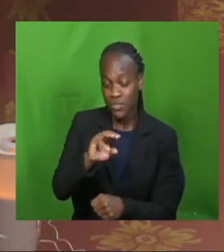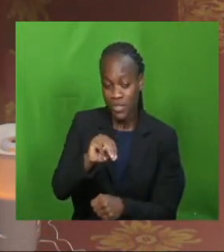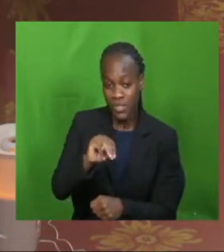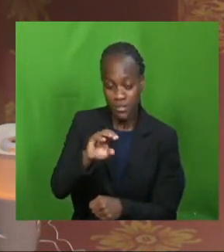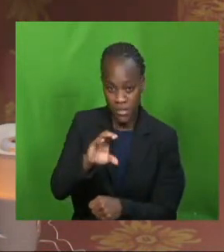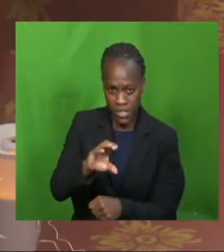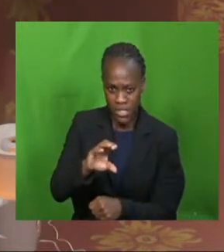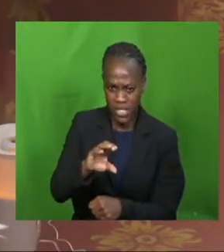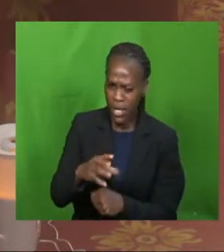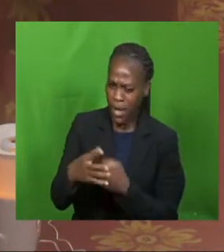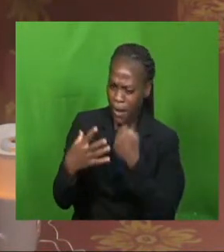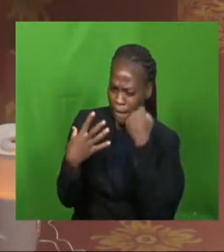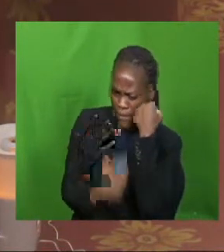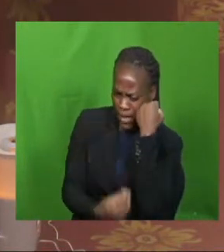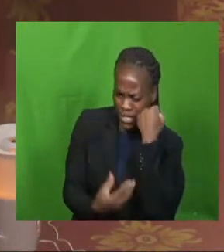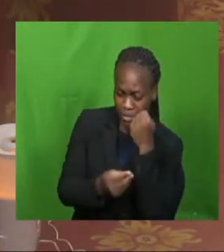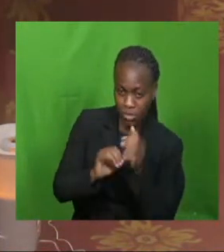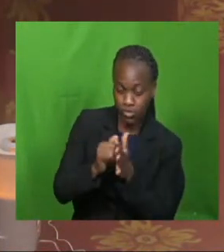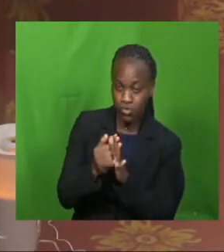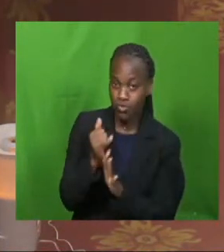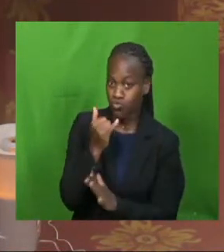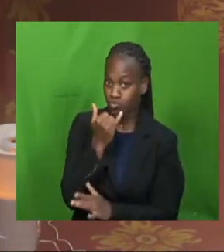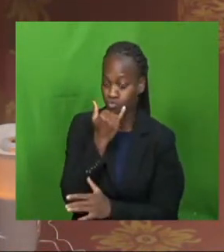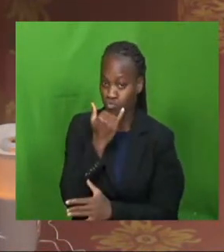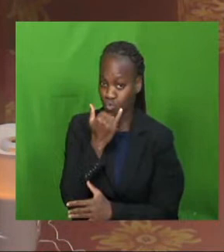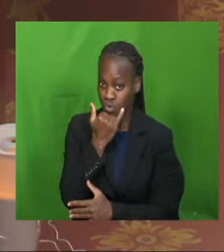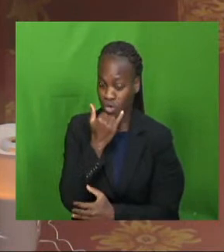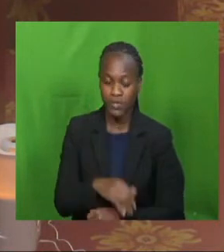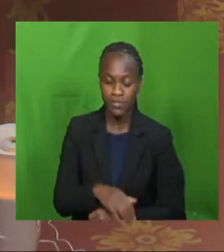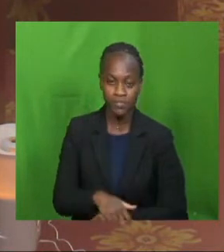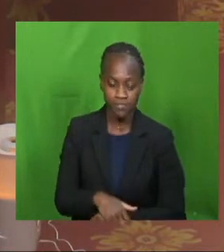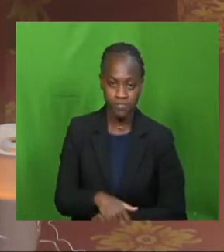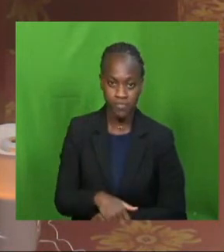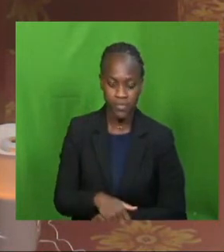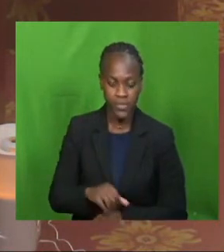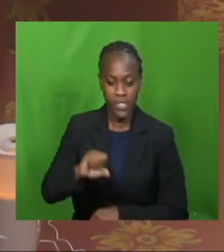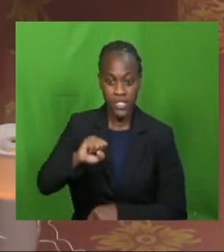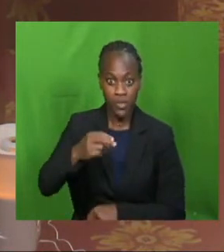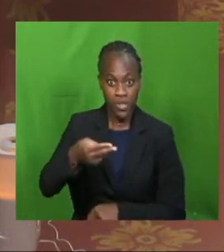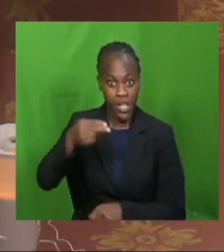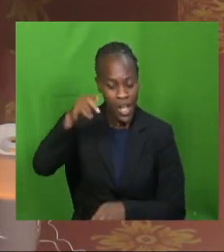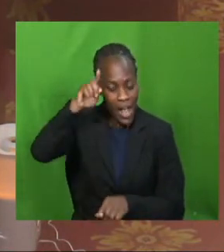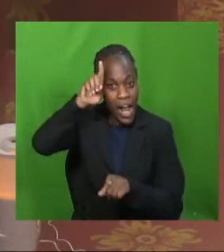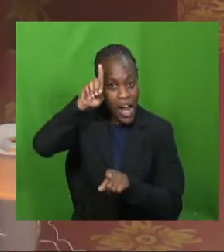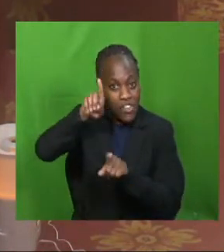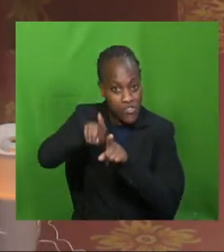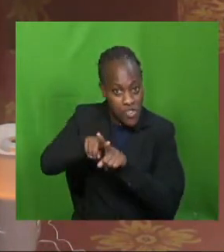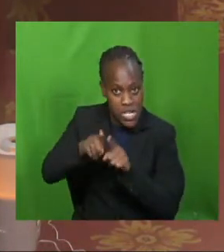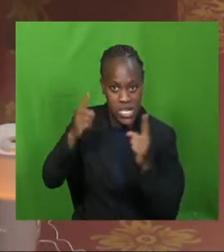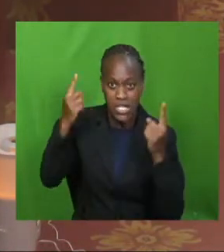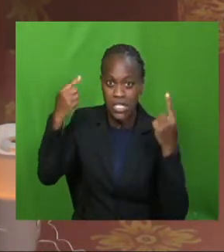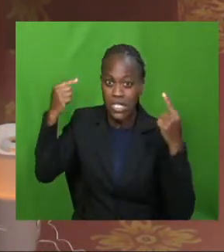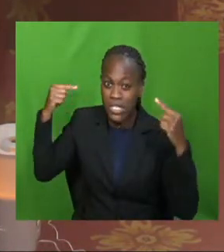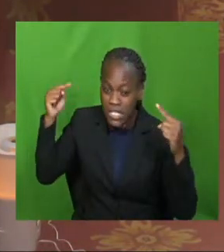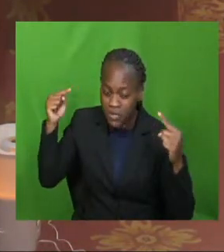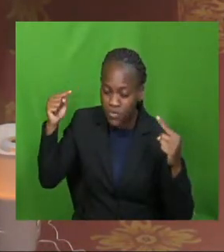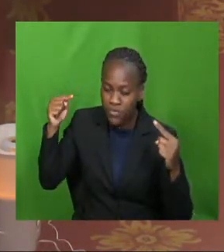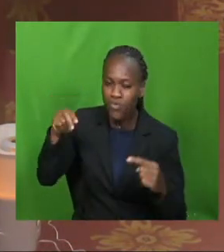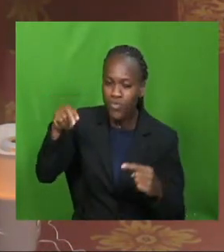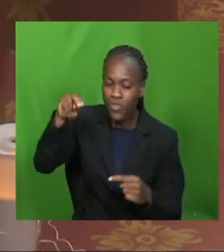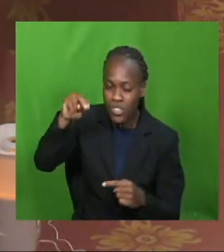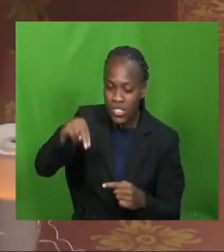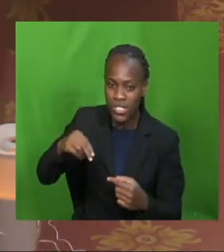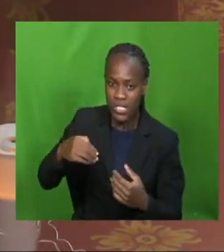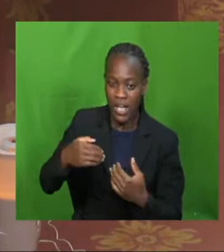against offending broadcasters. The stakeholders agreed that to achieve the objective, they would like to sign